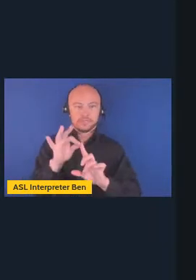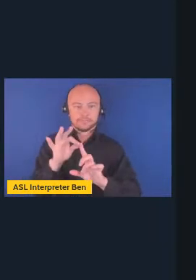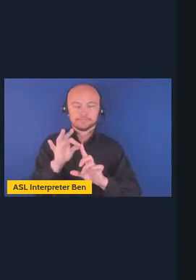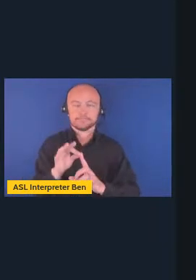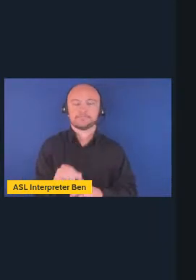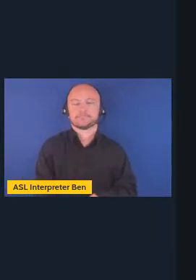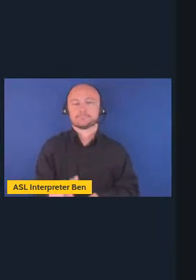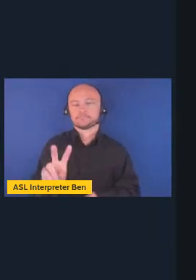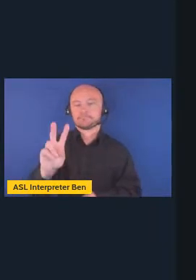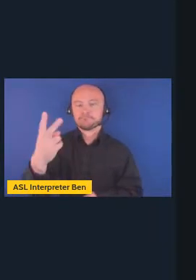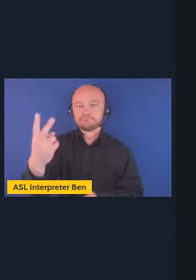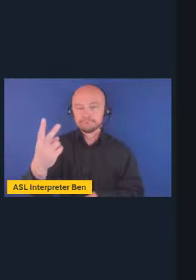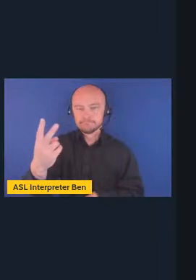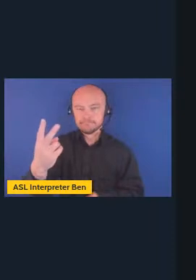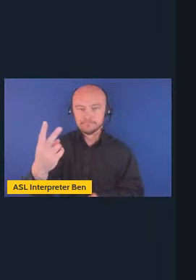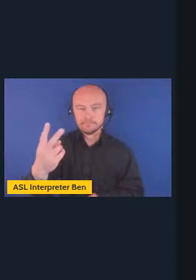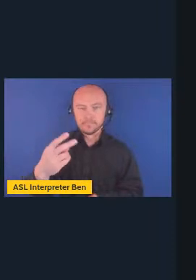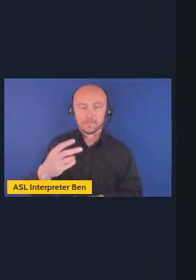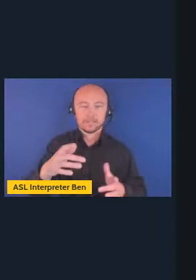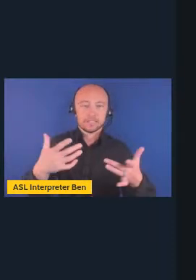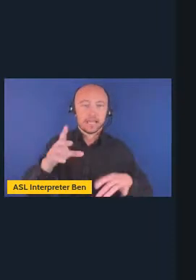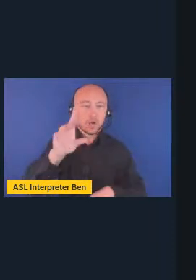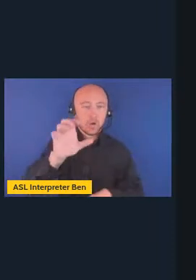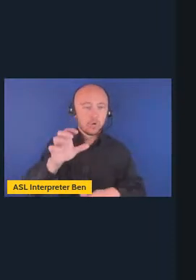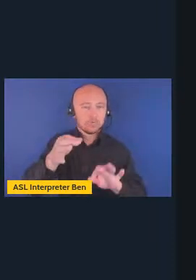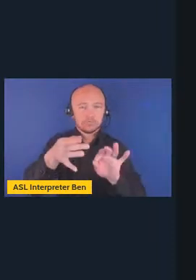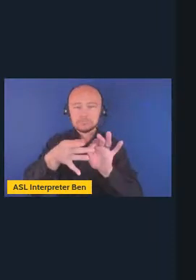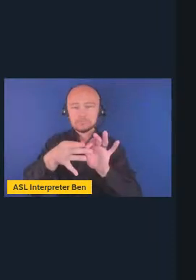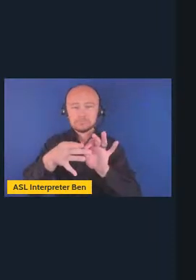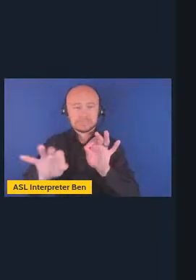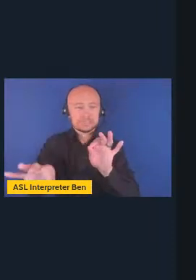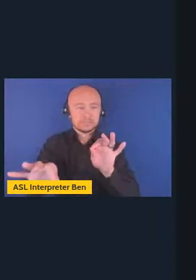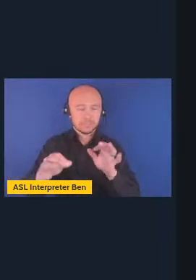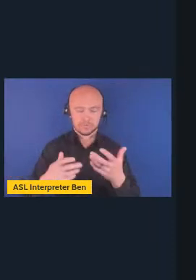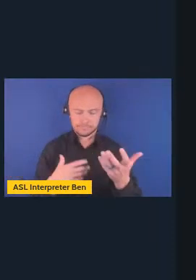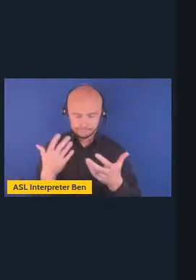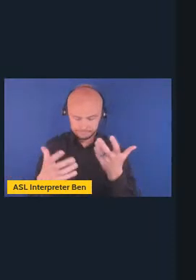second thing, we're just going to do live coding, and we'll create a simple cloud